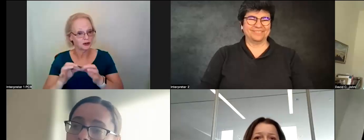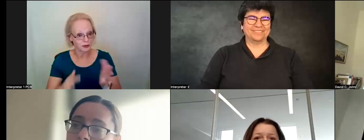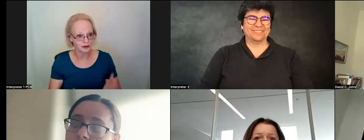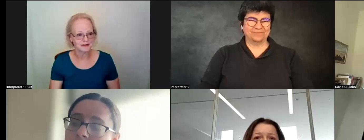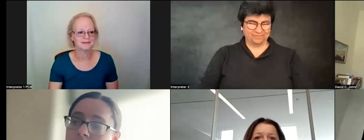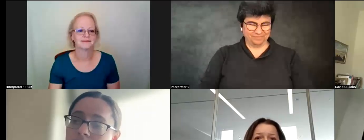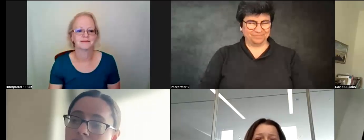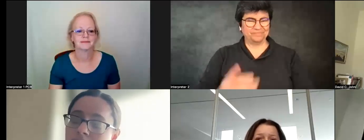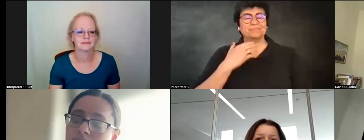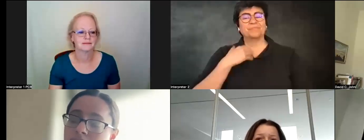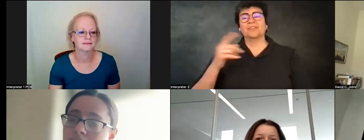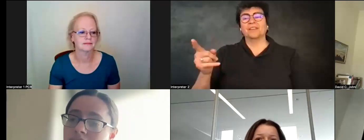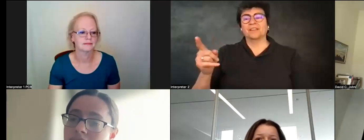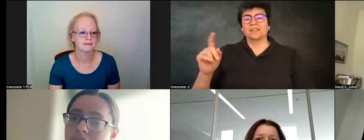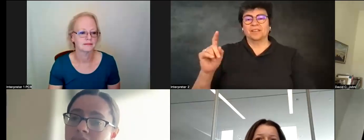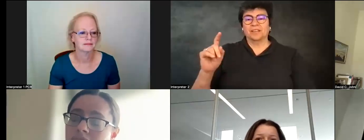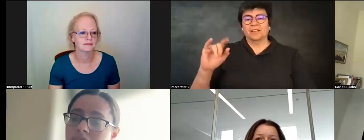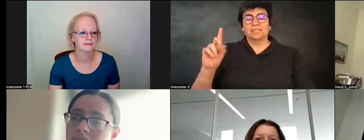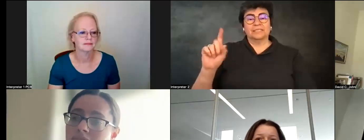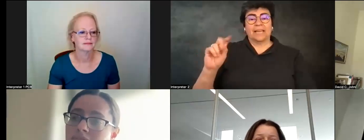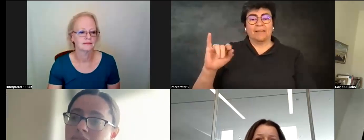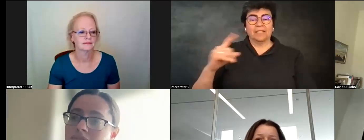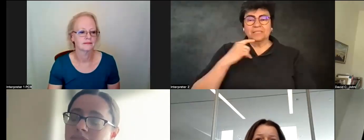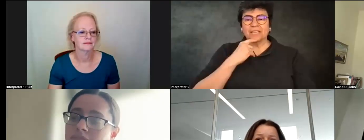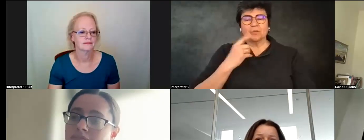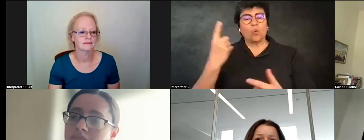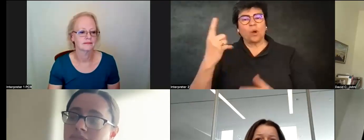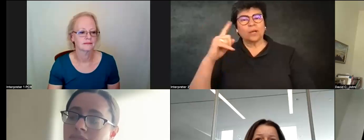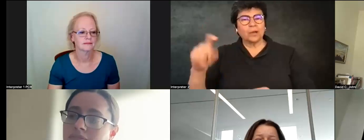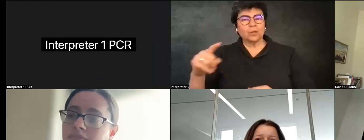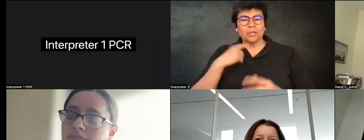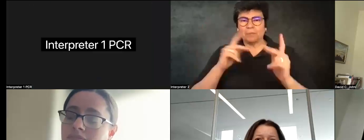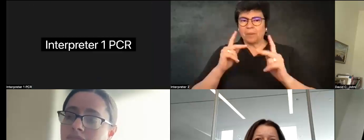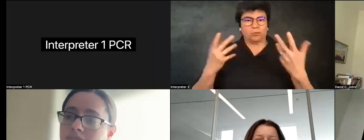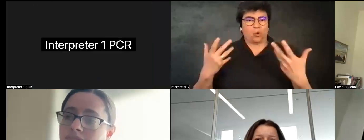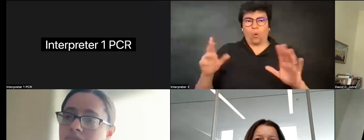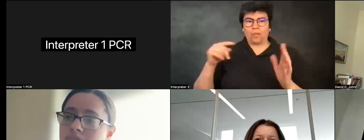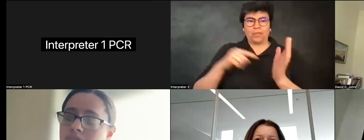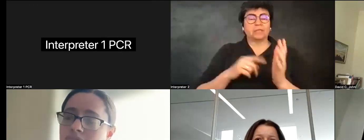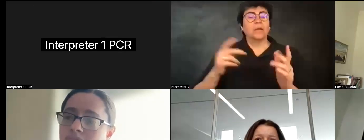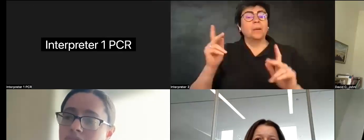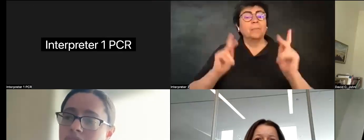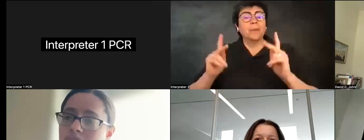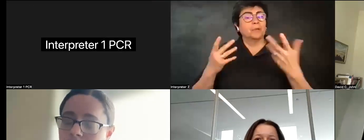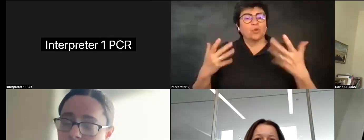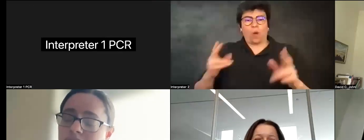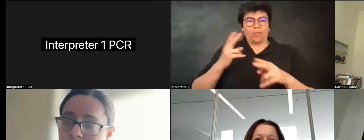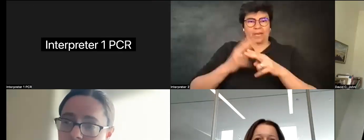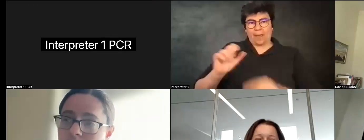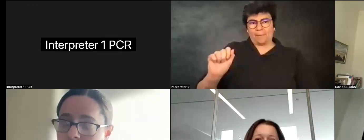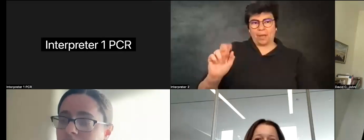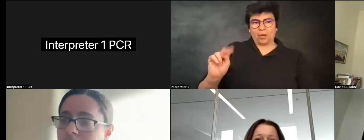of the key questions is, well, why don't people don't want this? What people don't want is the name annuity.